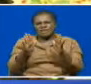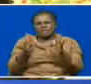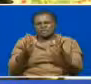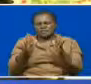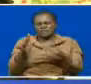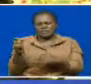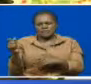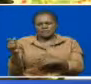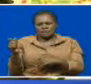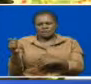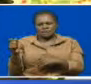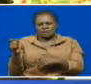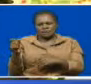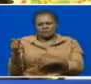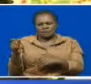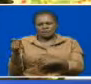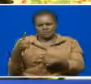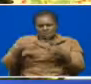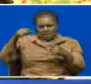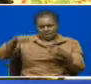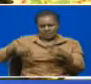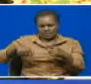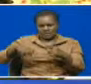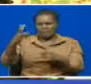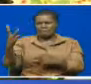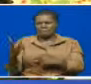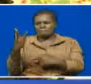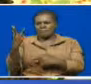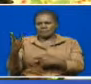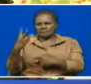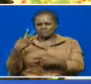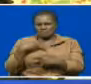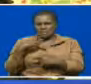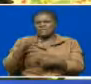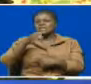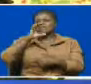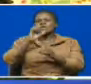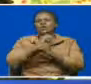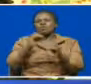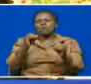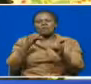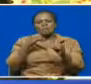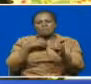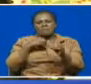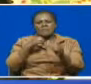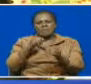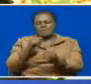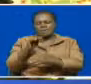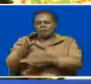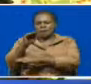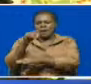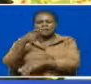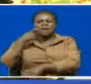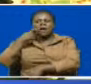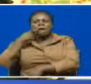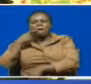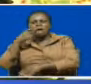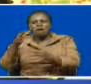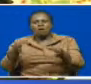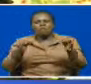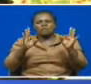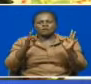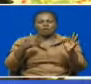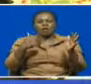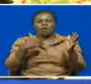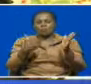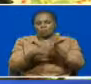year. And to help me to remain sober, yeah, I've been reaching out to my fellow addicts, to my fellow officers who have a